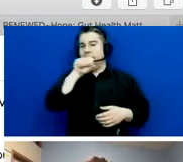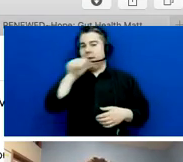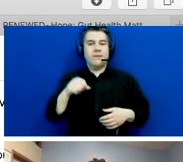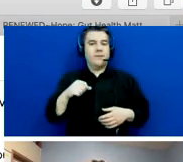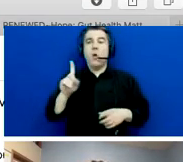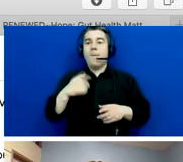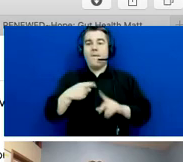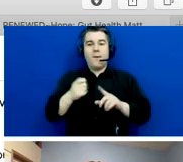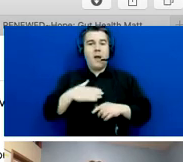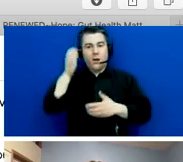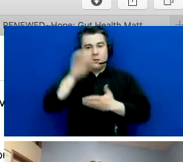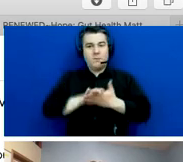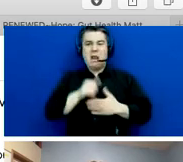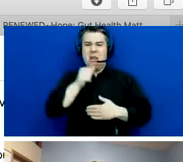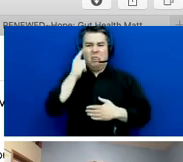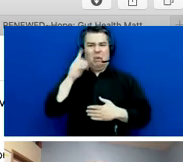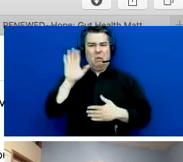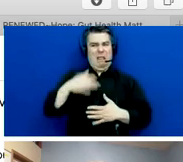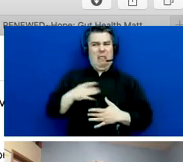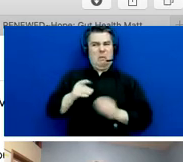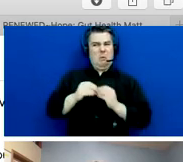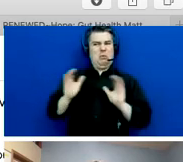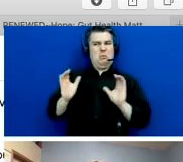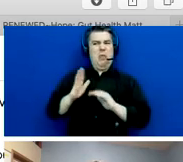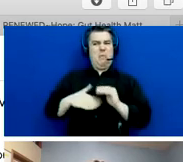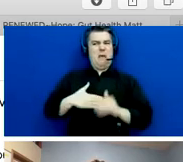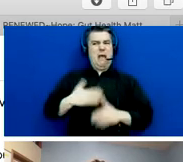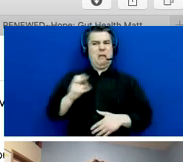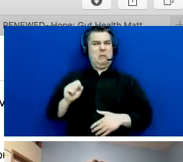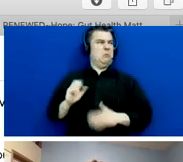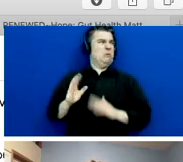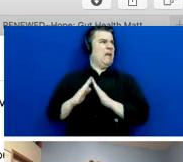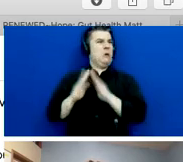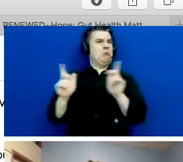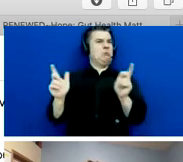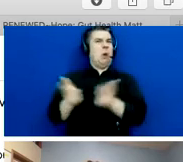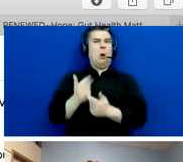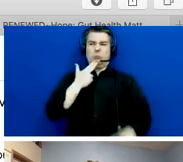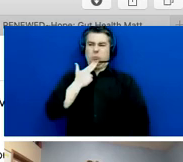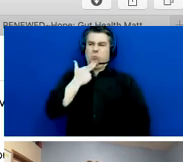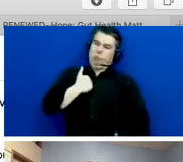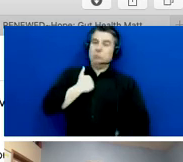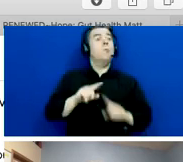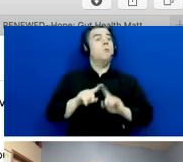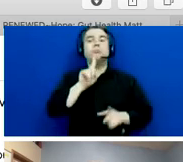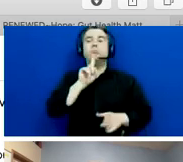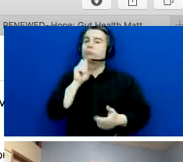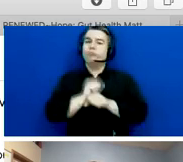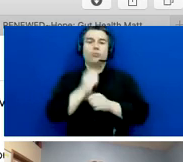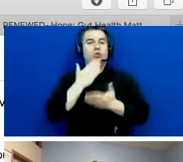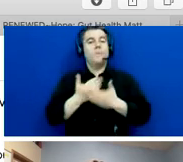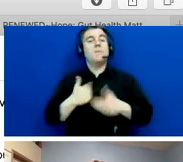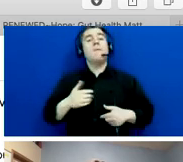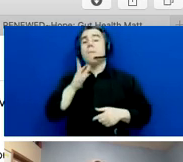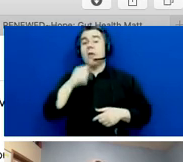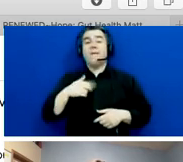husband's from, and I didn't think that I would like it because it's smaller than my high school, but it was good. I am a mom of 3 young